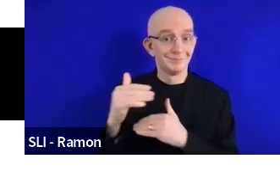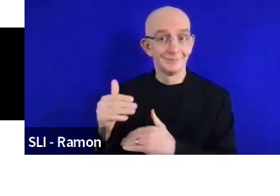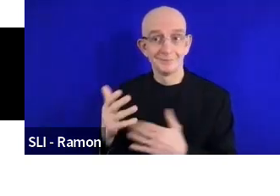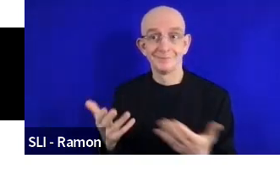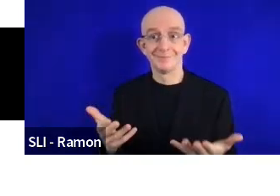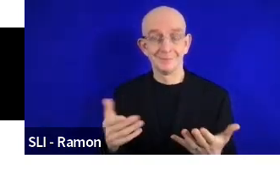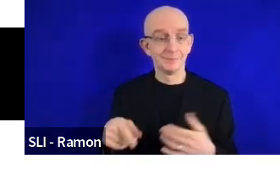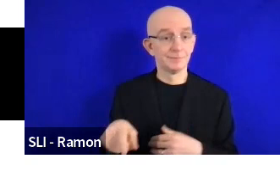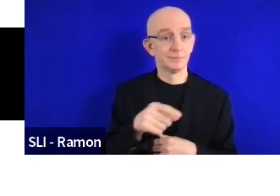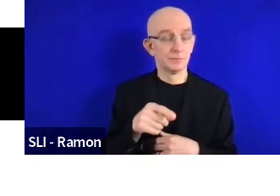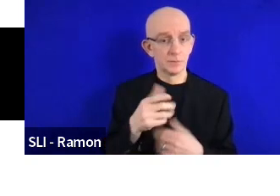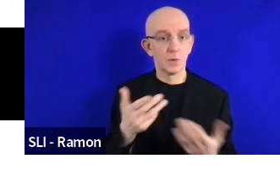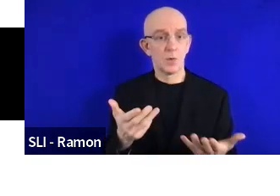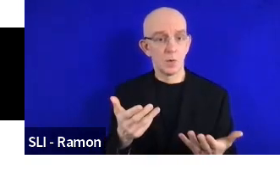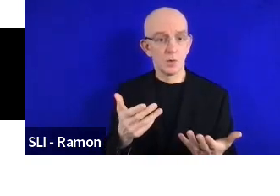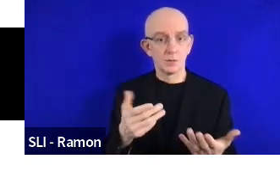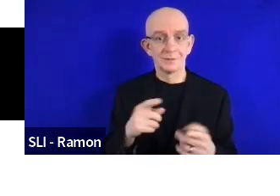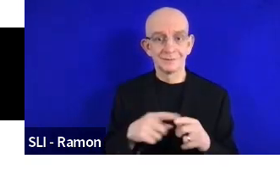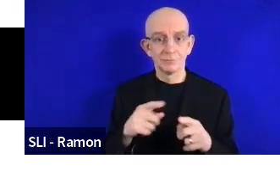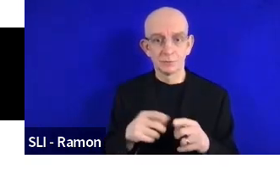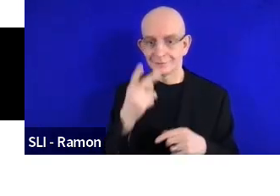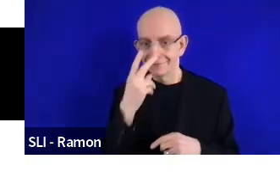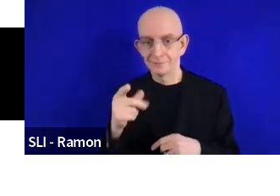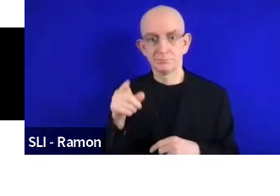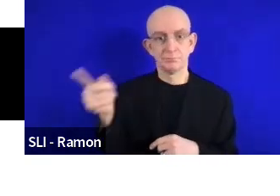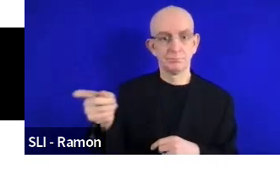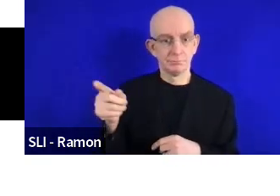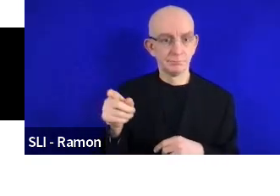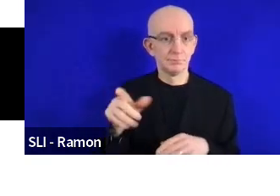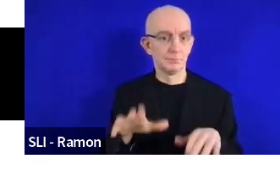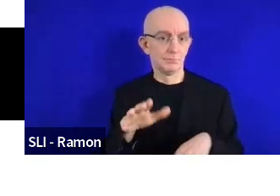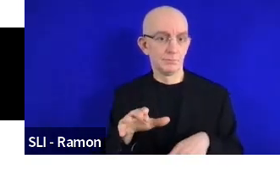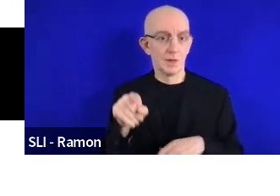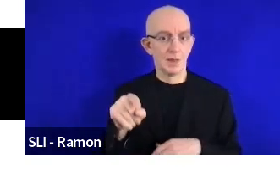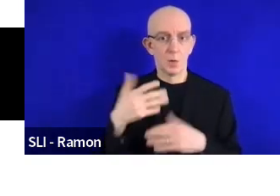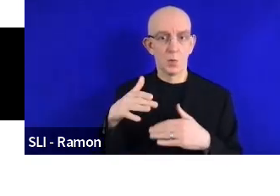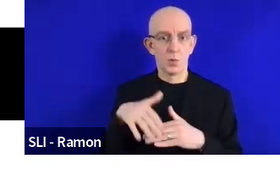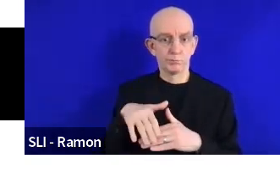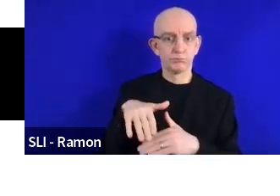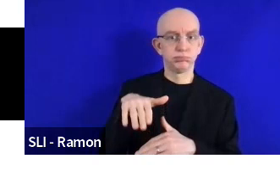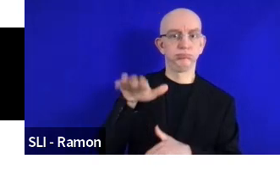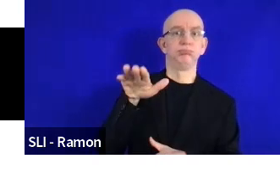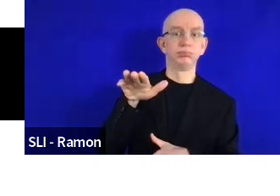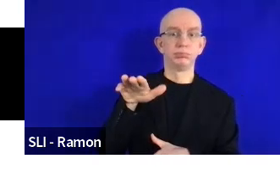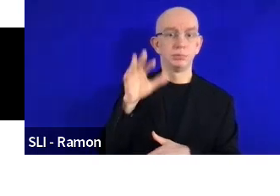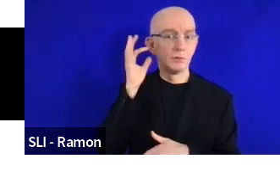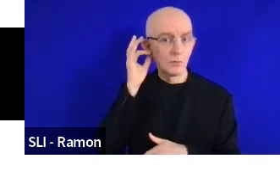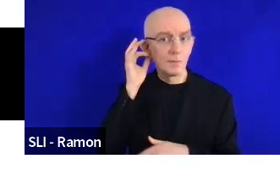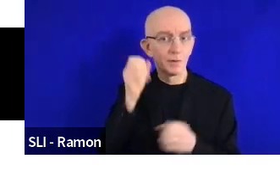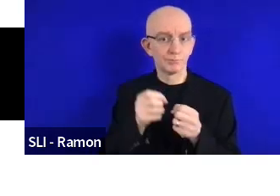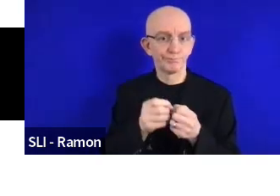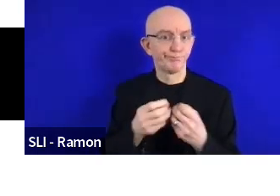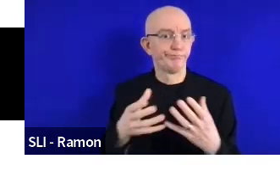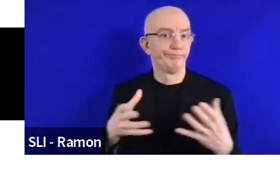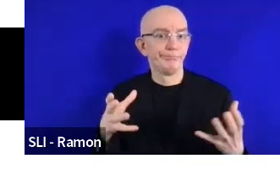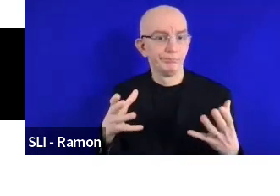rapid aging. Older women population outweigh older men by more than 15%. So